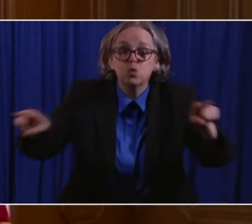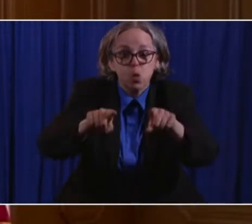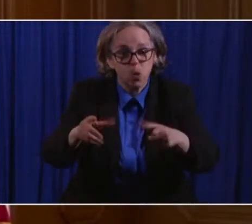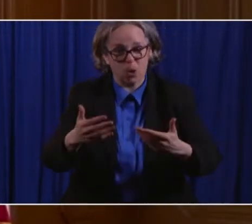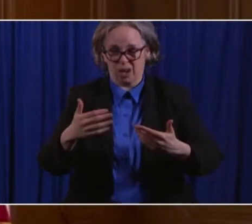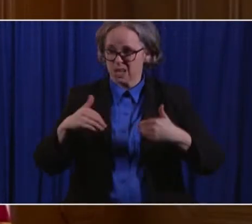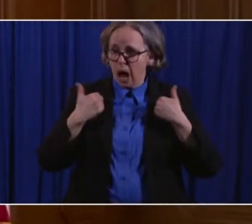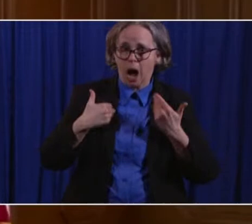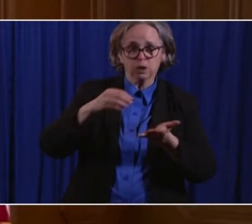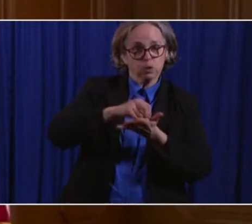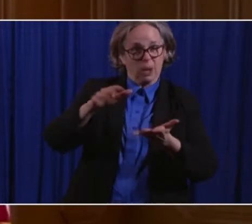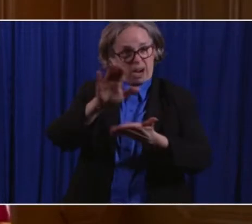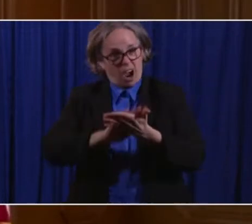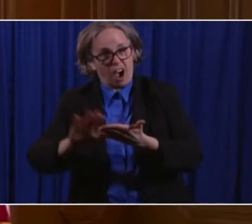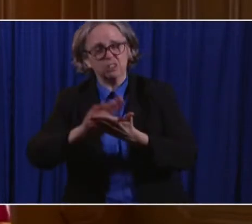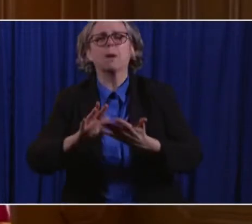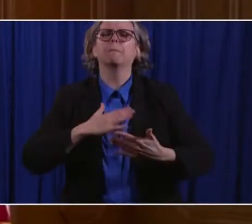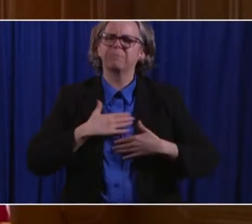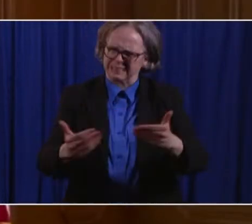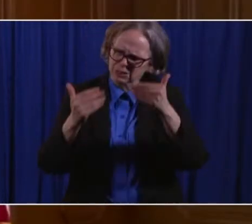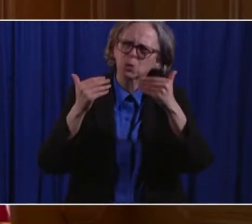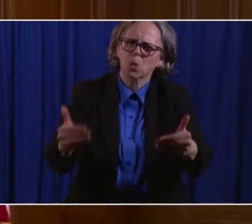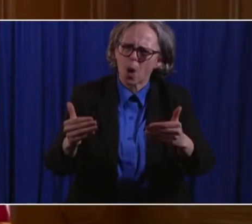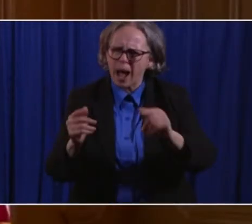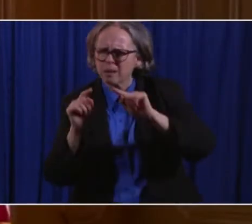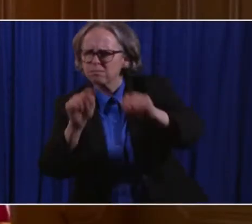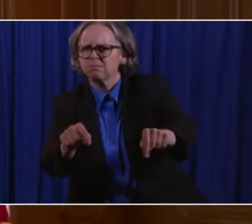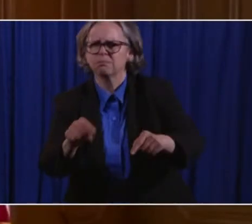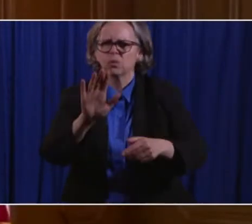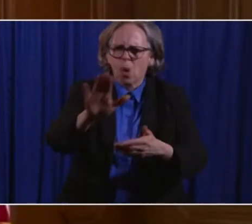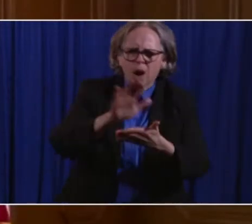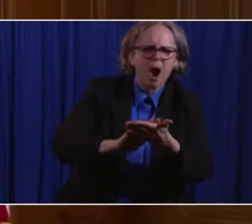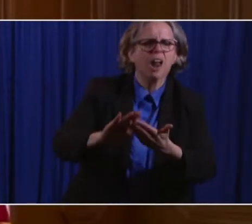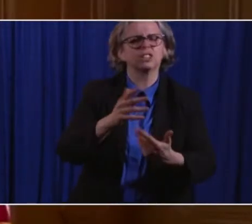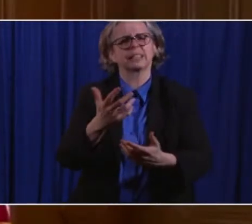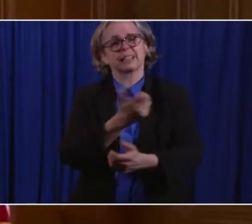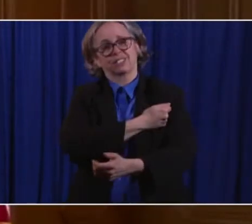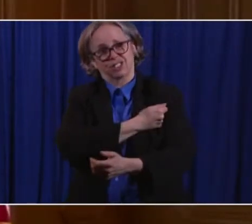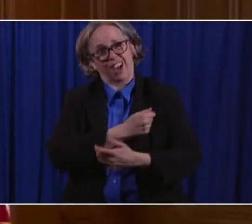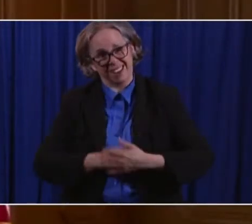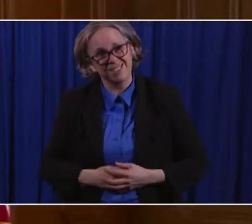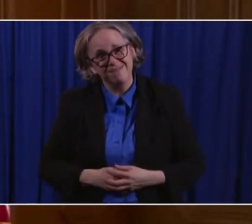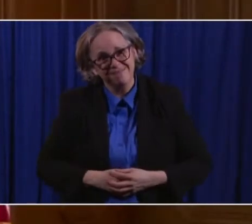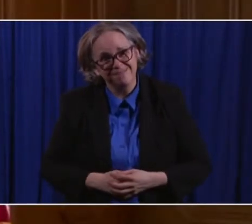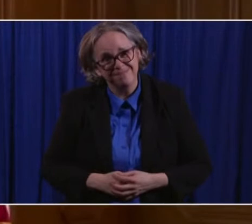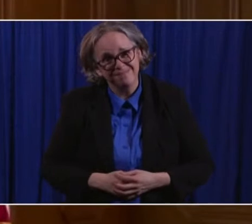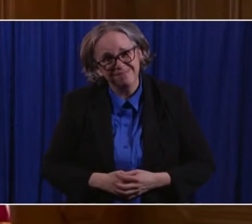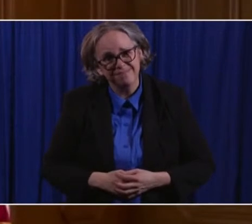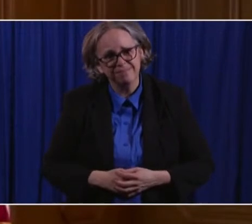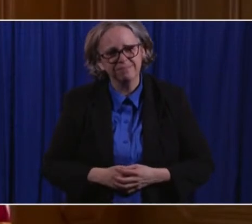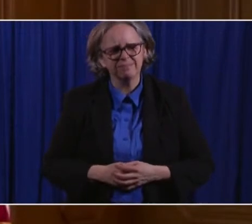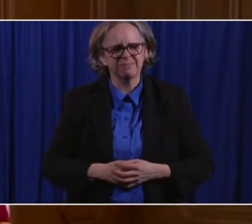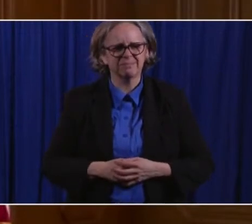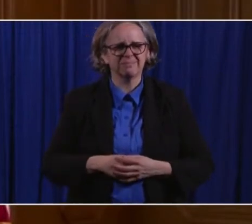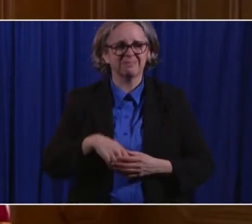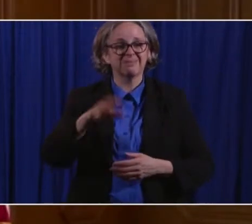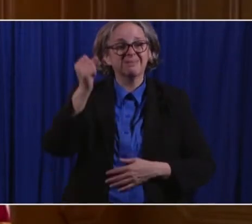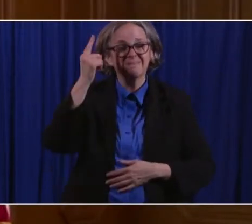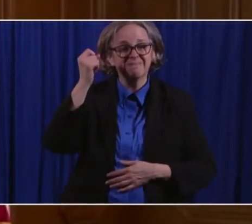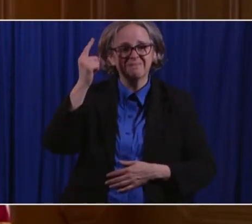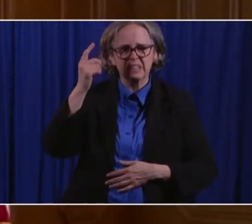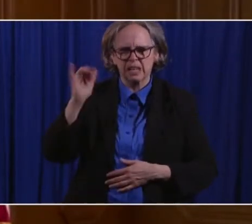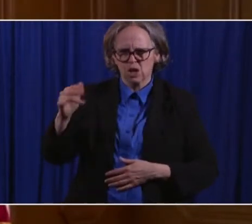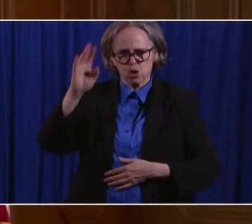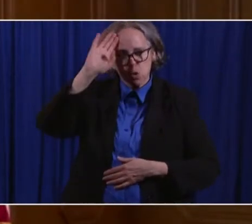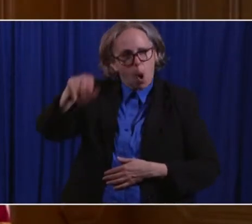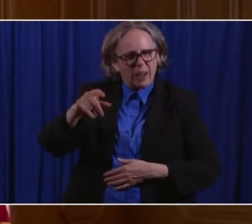opportunity. Talk a minute about demand. As I previously stated, we continue to closely monitor demand for the vaccine as we make